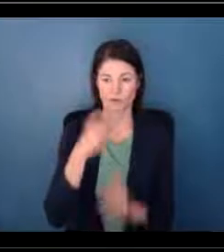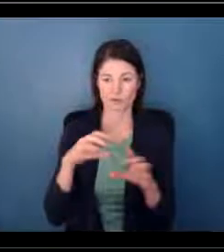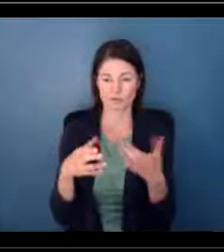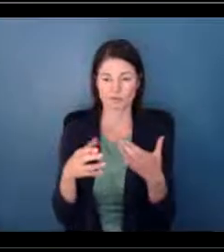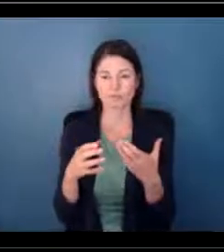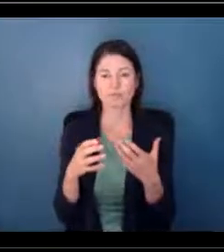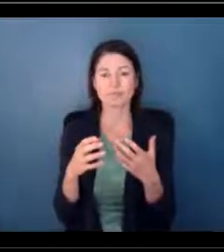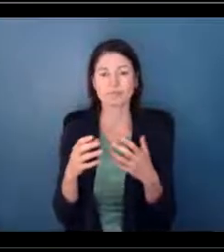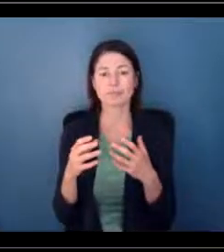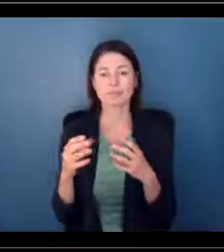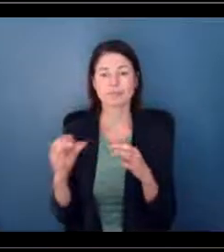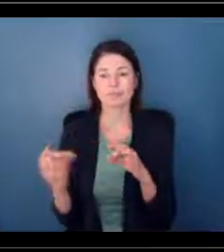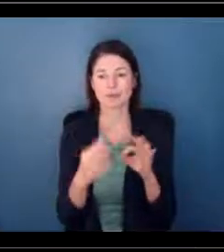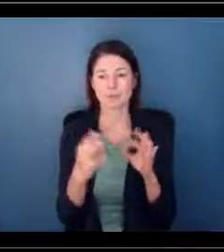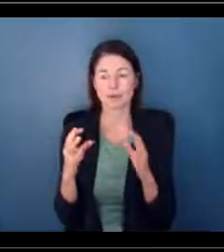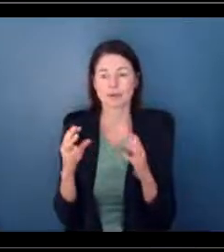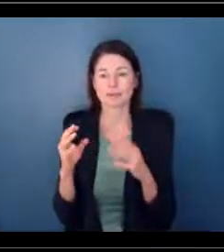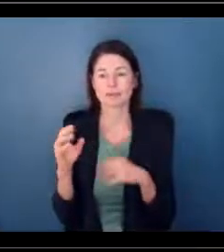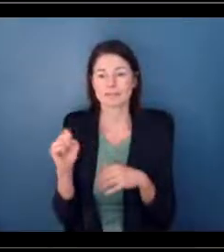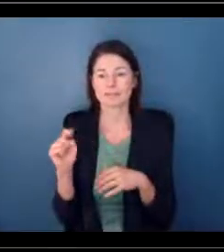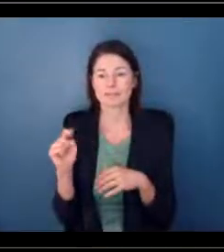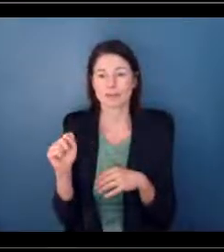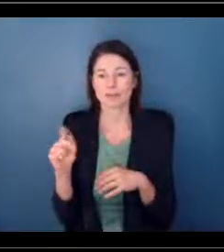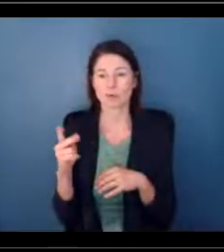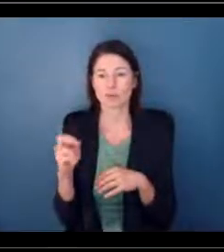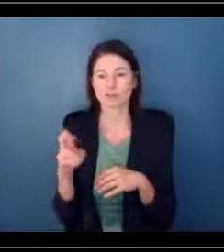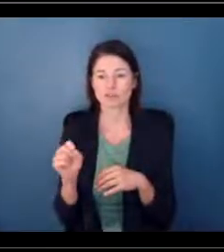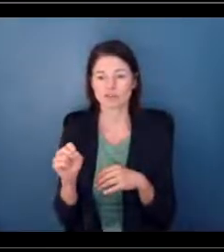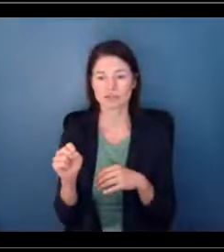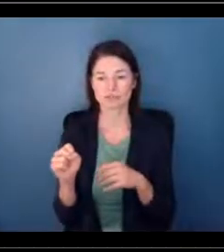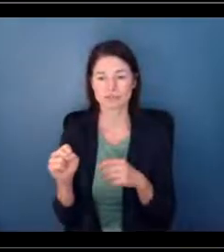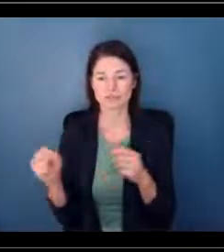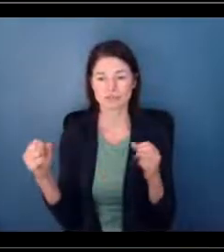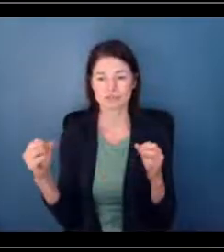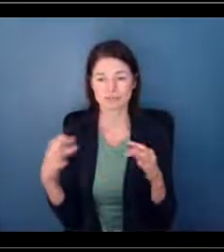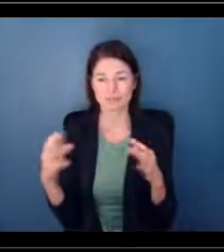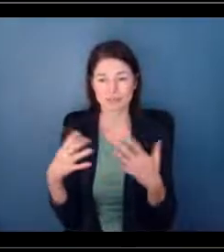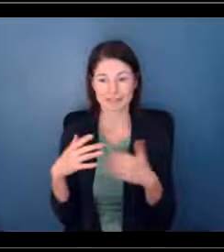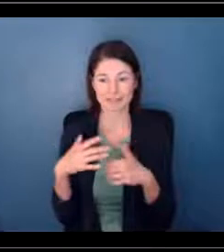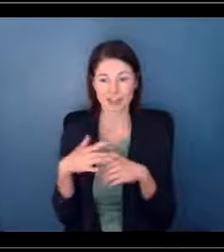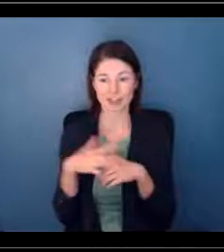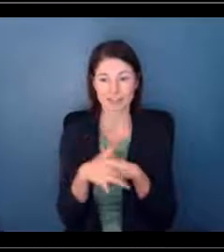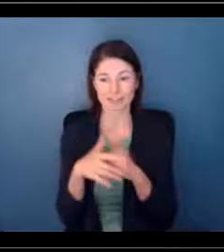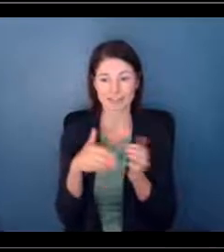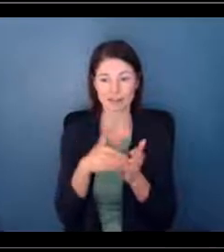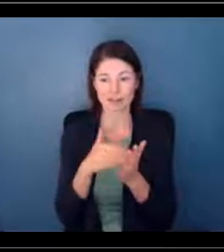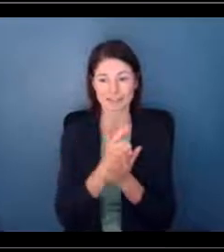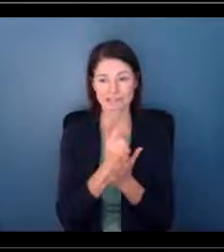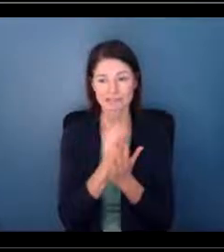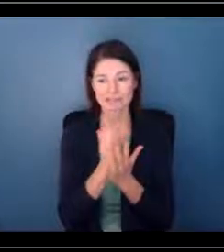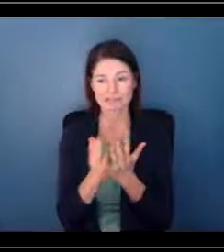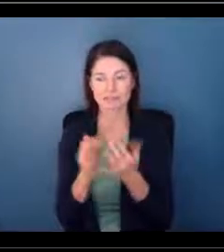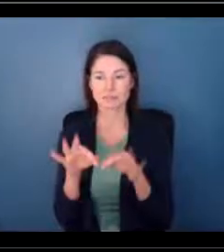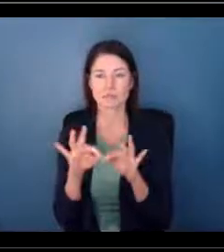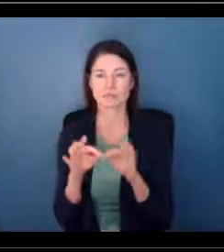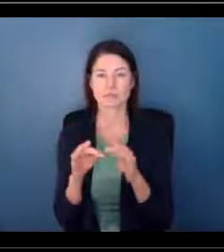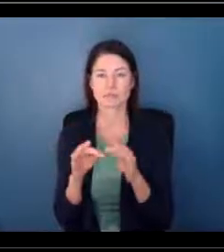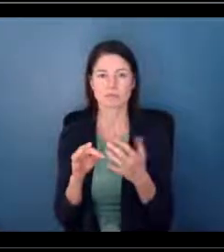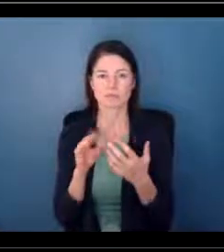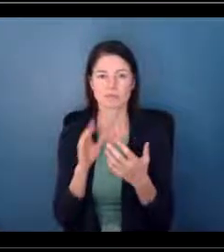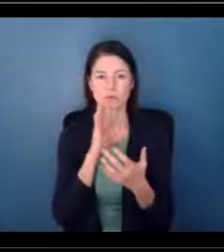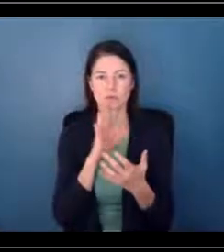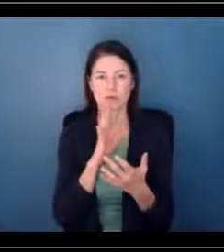important, early, often, and extensive. So we're looking forward to hearing back from you on how you're going to ensure that